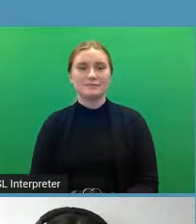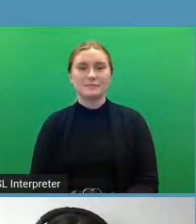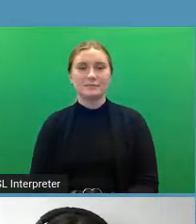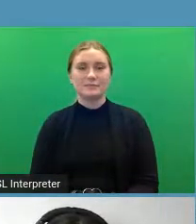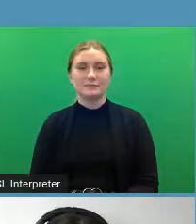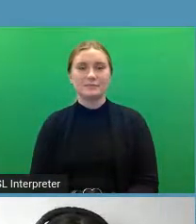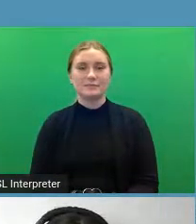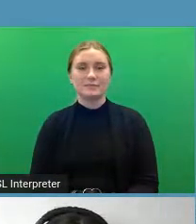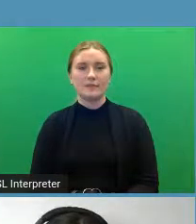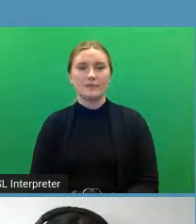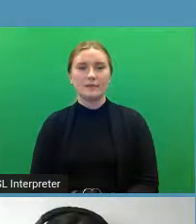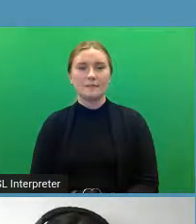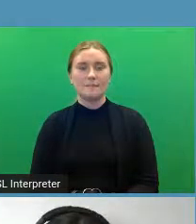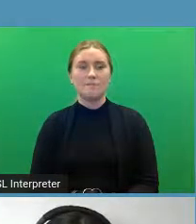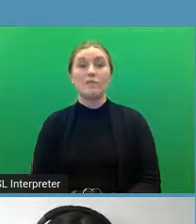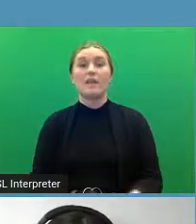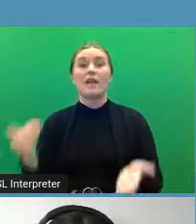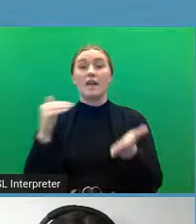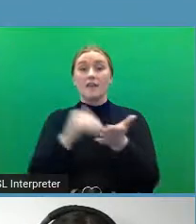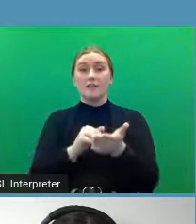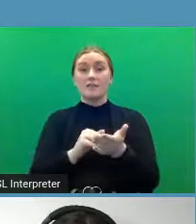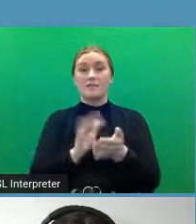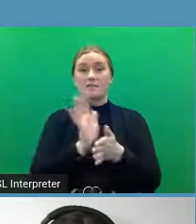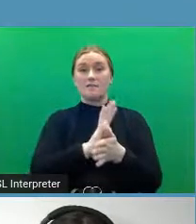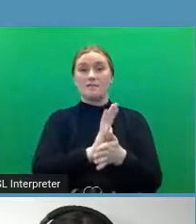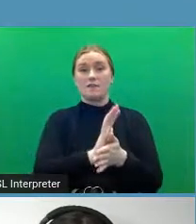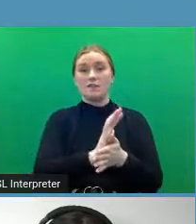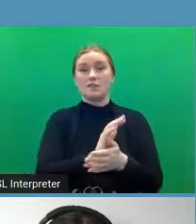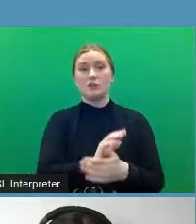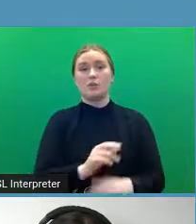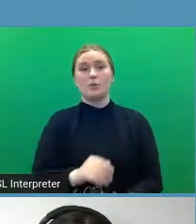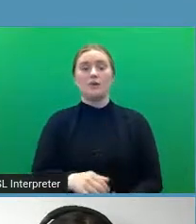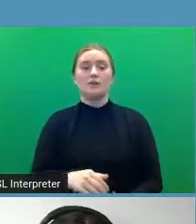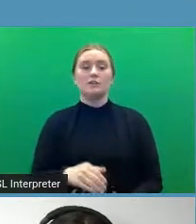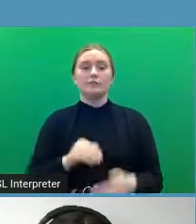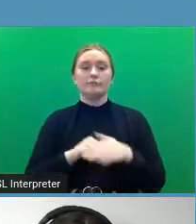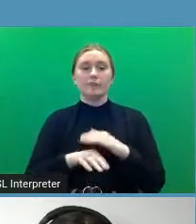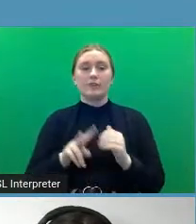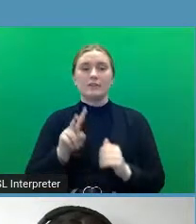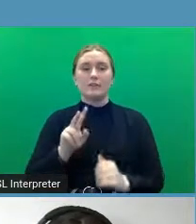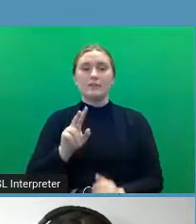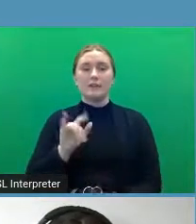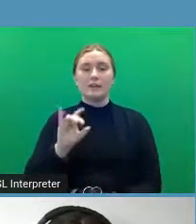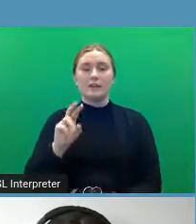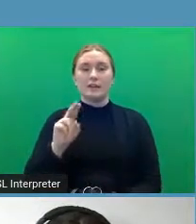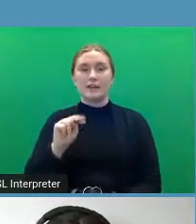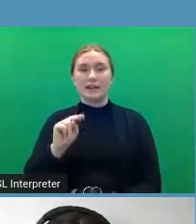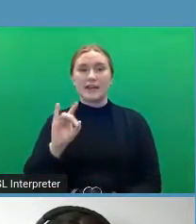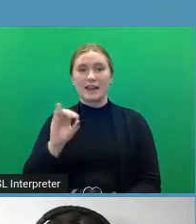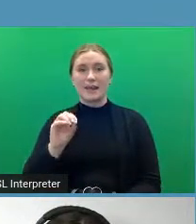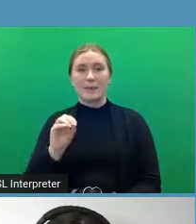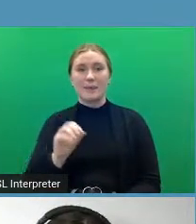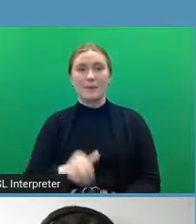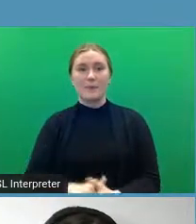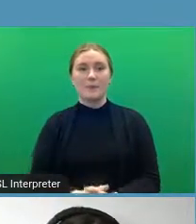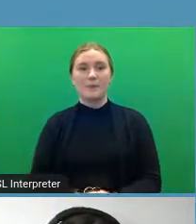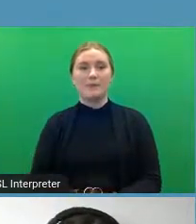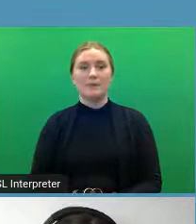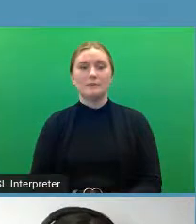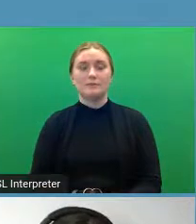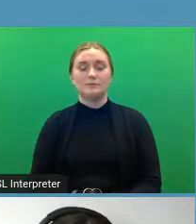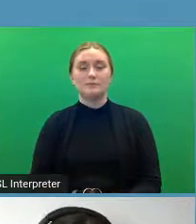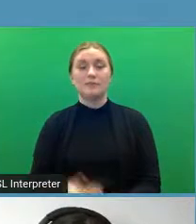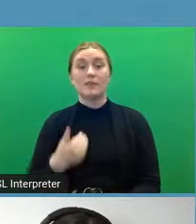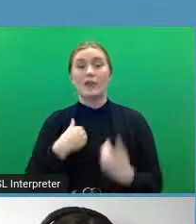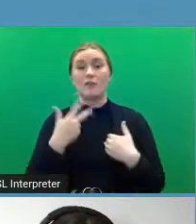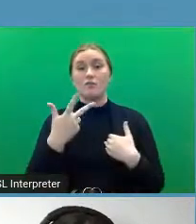a video in Vimeo. And so we have the Vimeo player controls. And this time in our CC menu, we have three